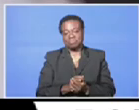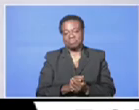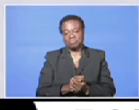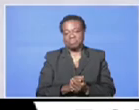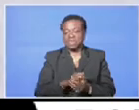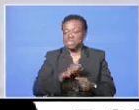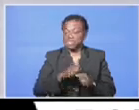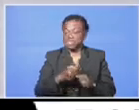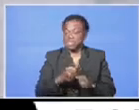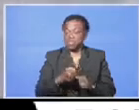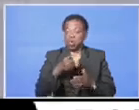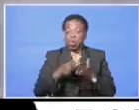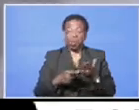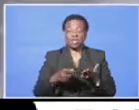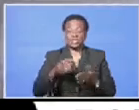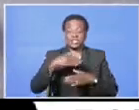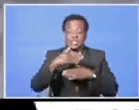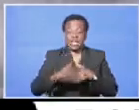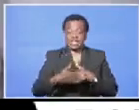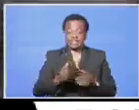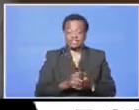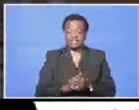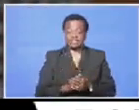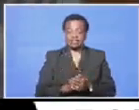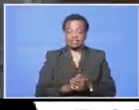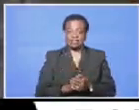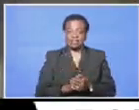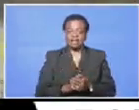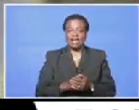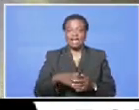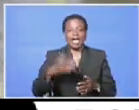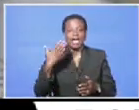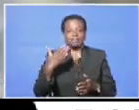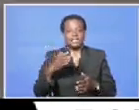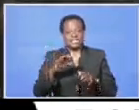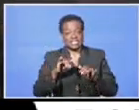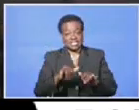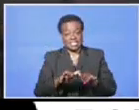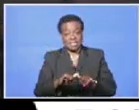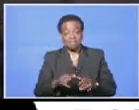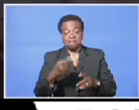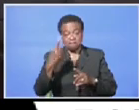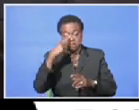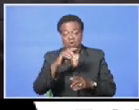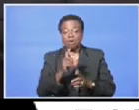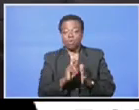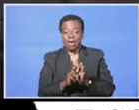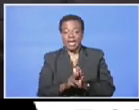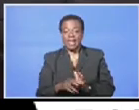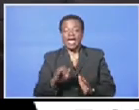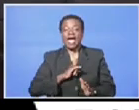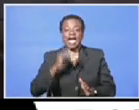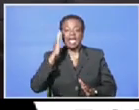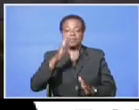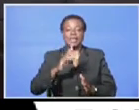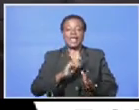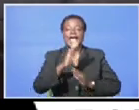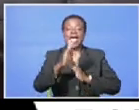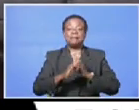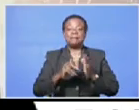So, Chef, what's next? So what I'm going to do now, after marinating this for a while, I'm going to go ahead and hand fry it the traditional way.